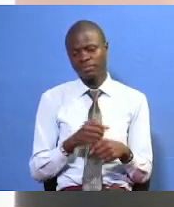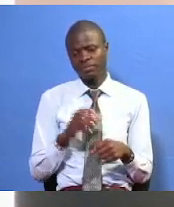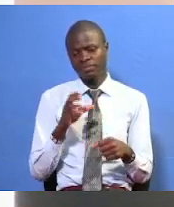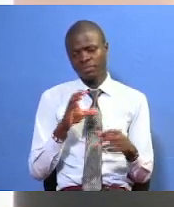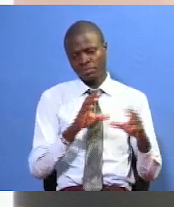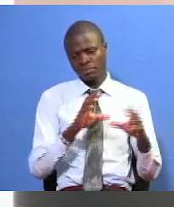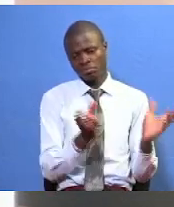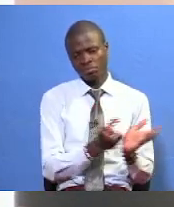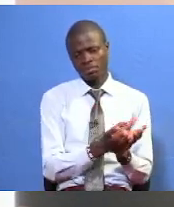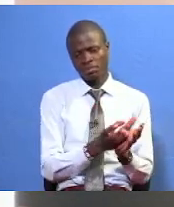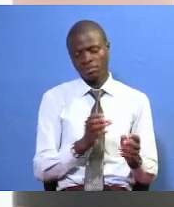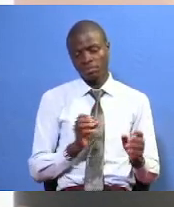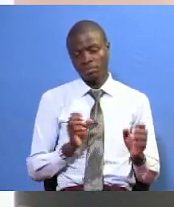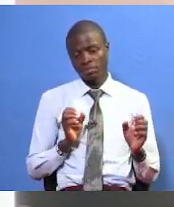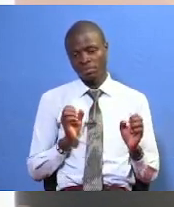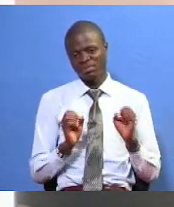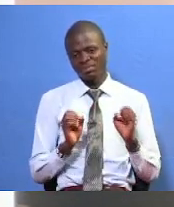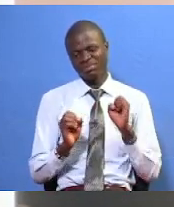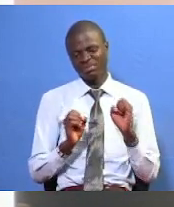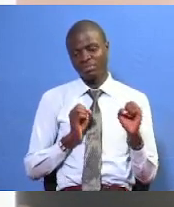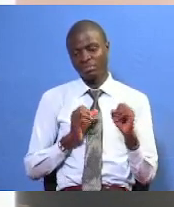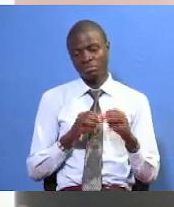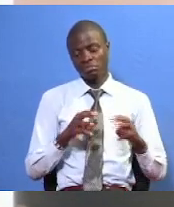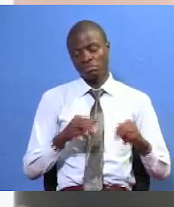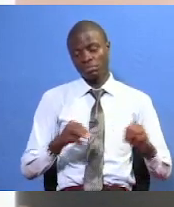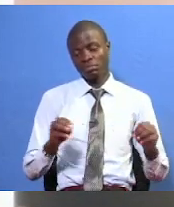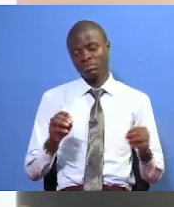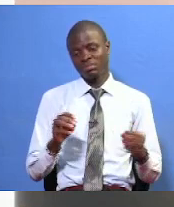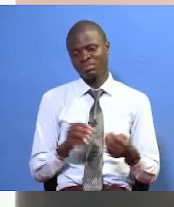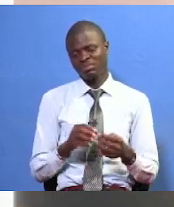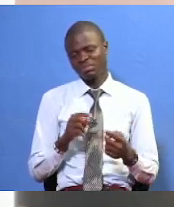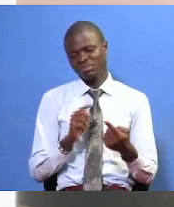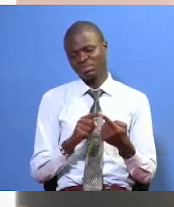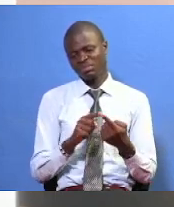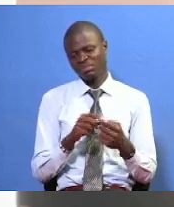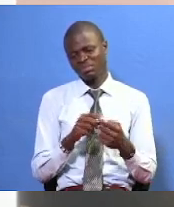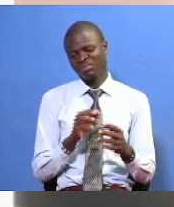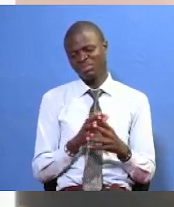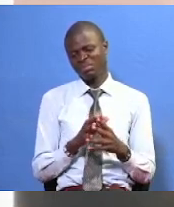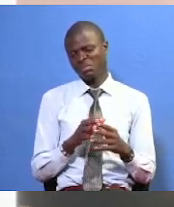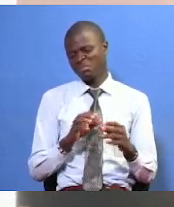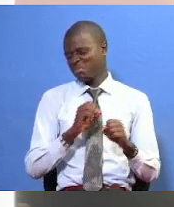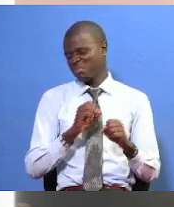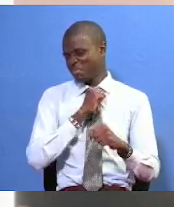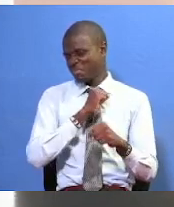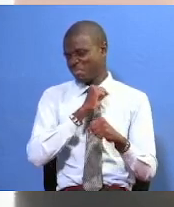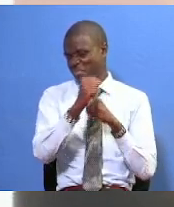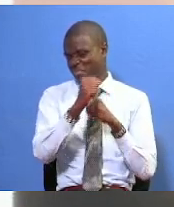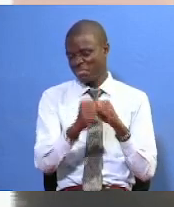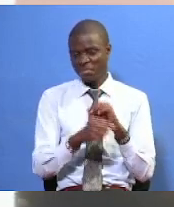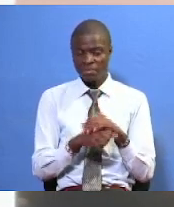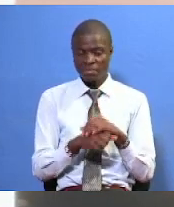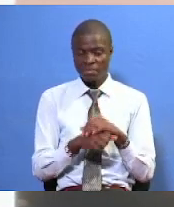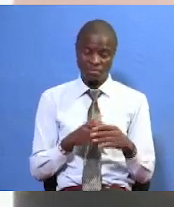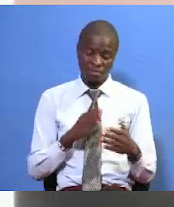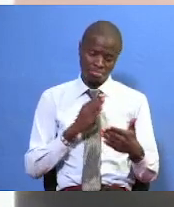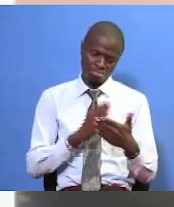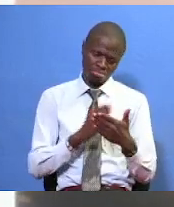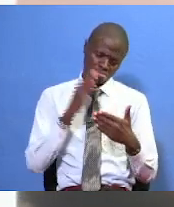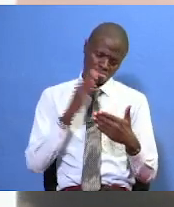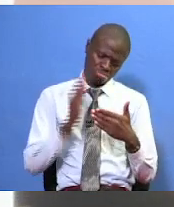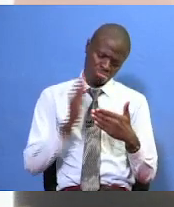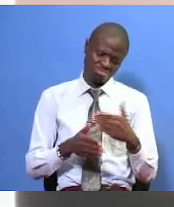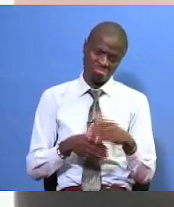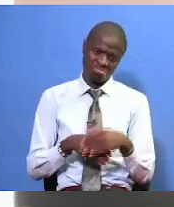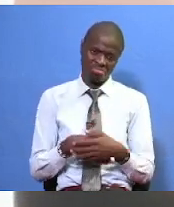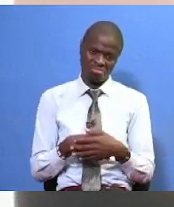and encouragement, 4 years may turn out to be eternal torment. It could in fact bring to an abrupt